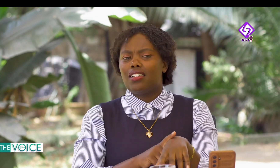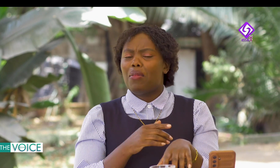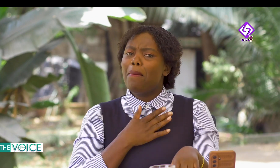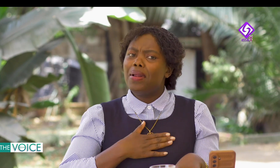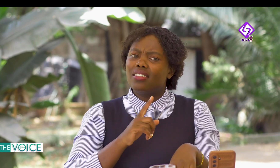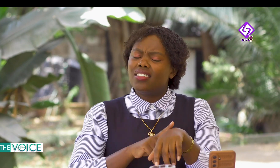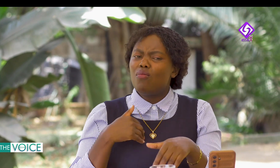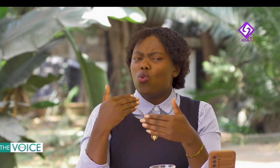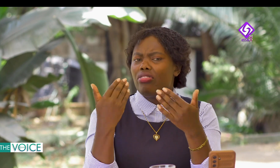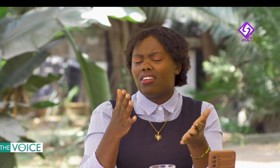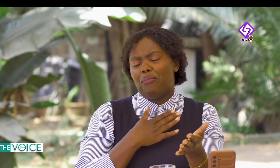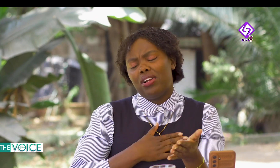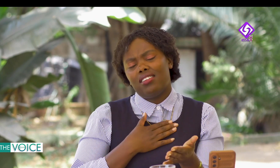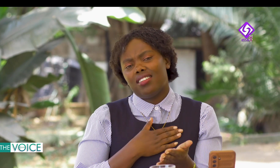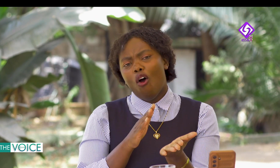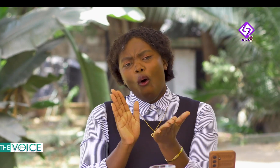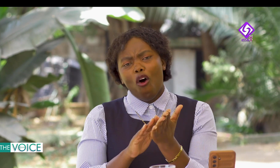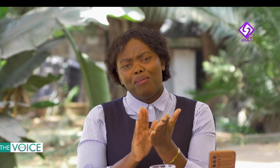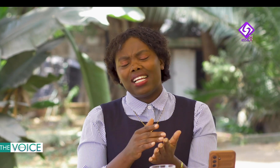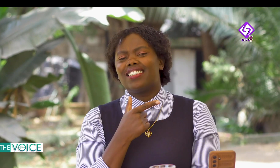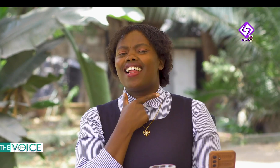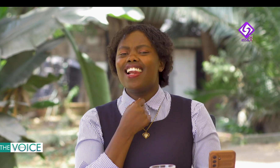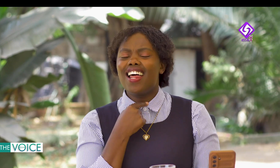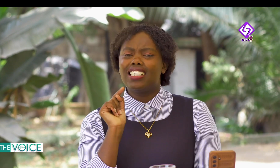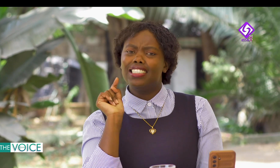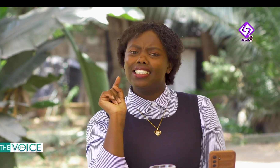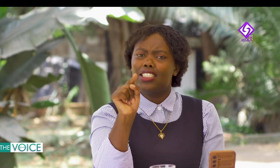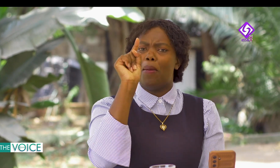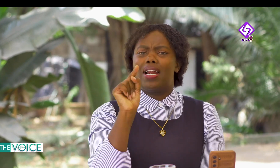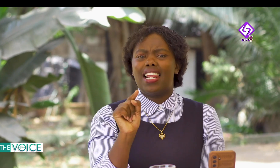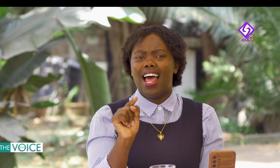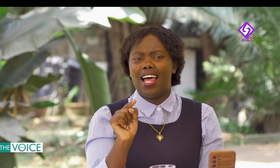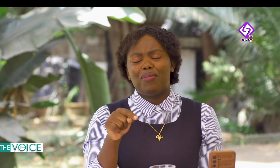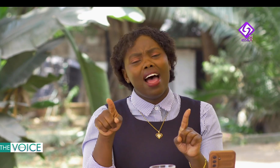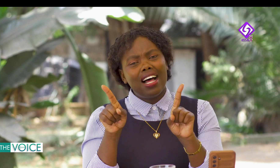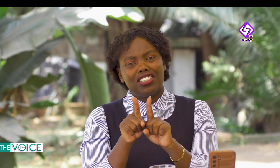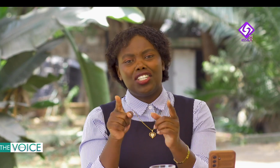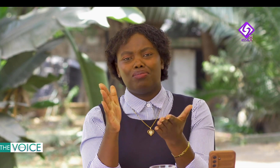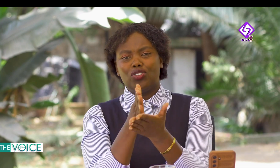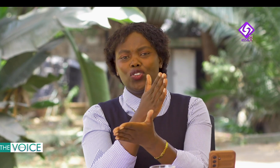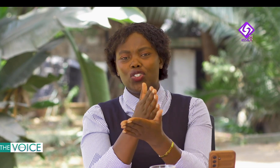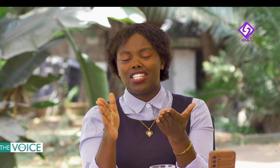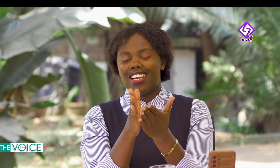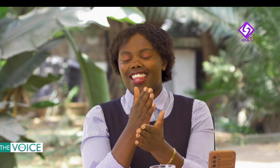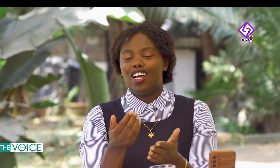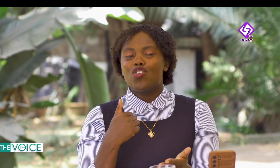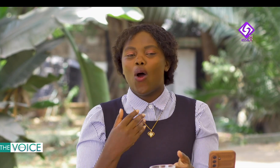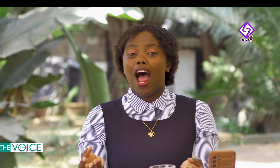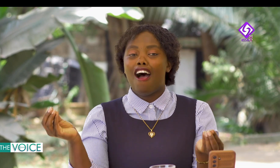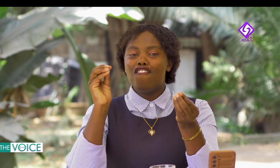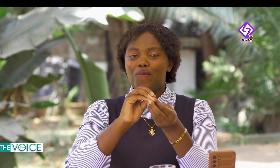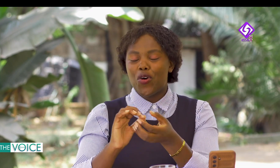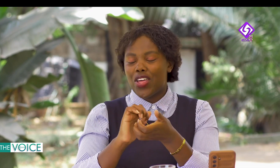The Voice Show. So please leave your comments, like, and subscribe as well